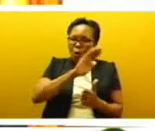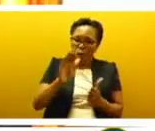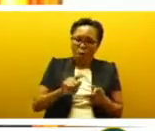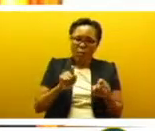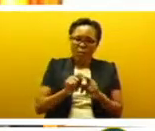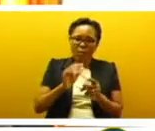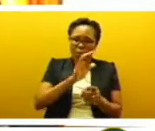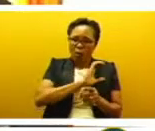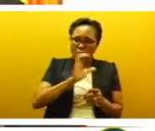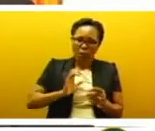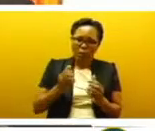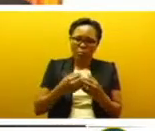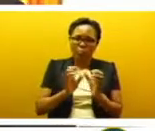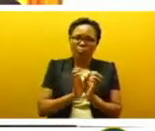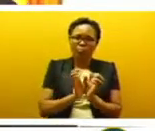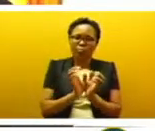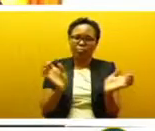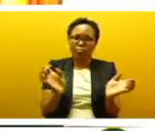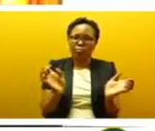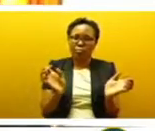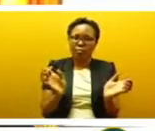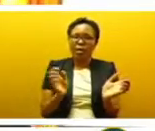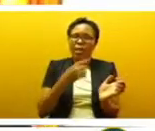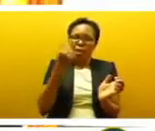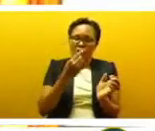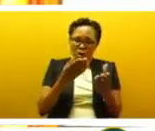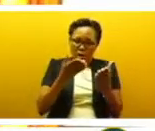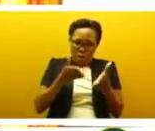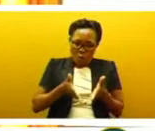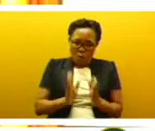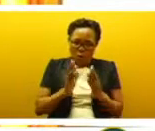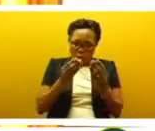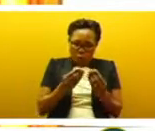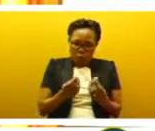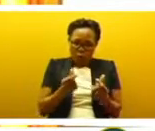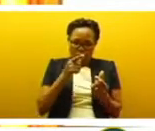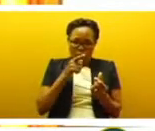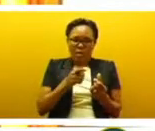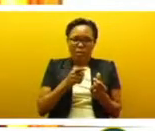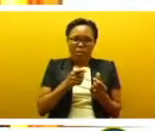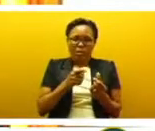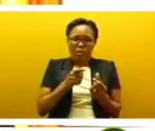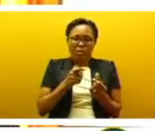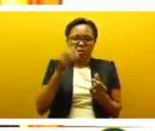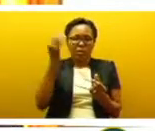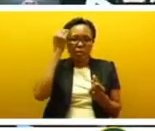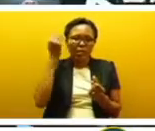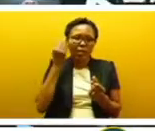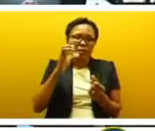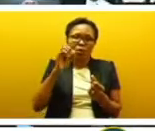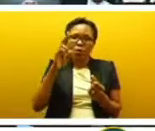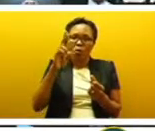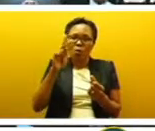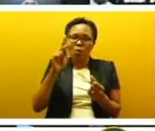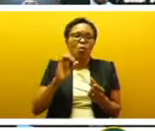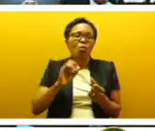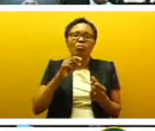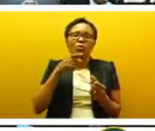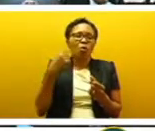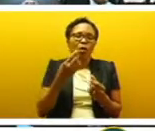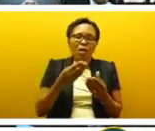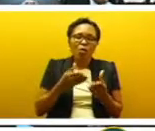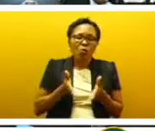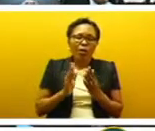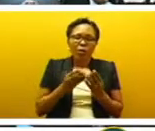And the only remedy available, my lords, Justice Ouko, the Chief Justice and member of the court, is a nullification.